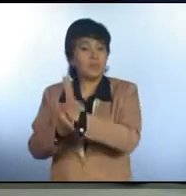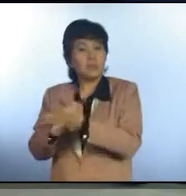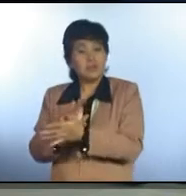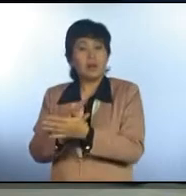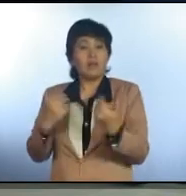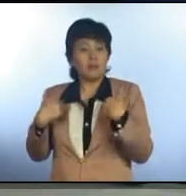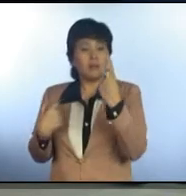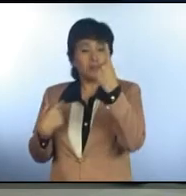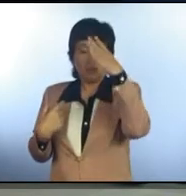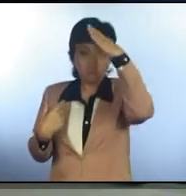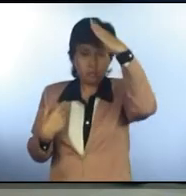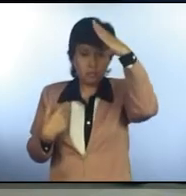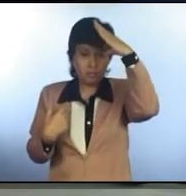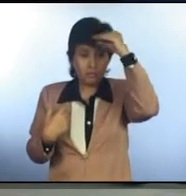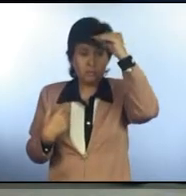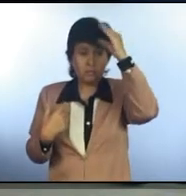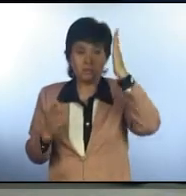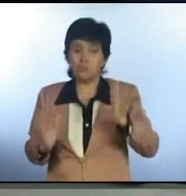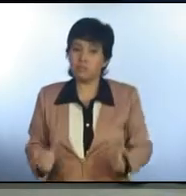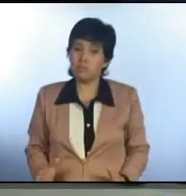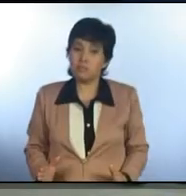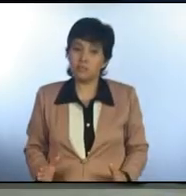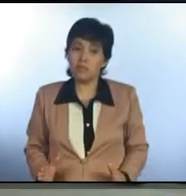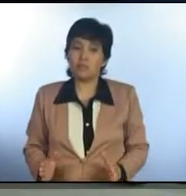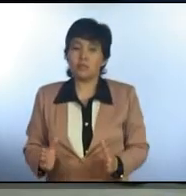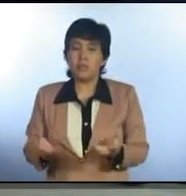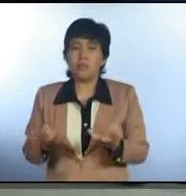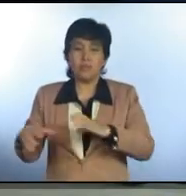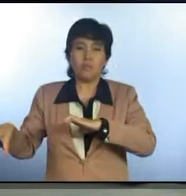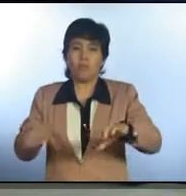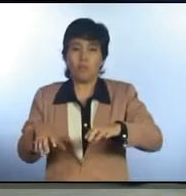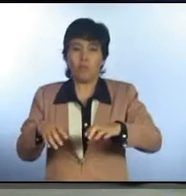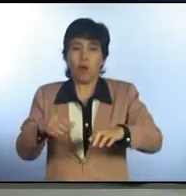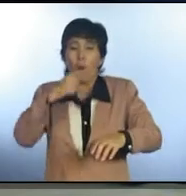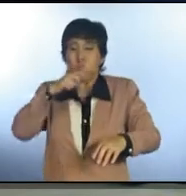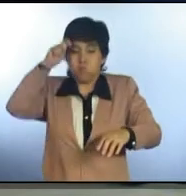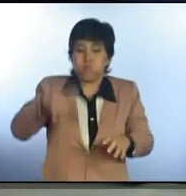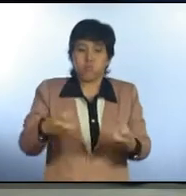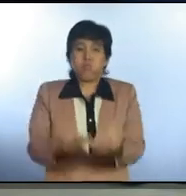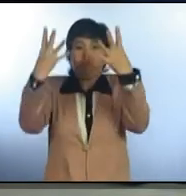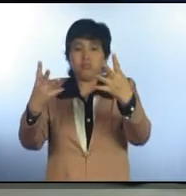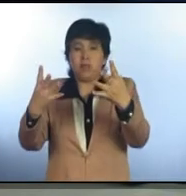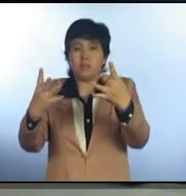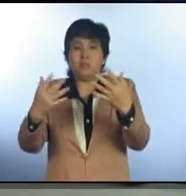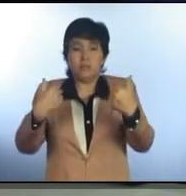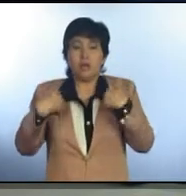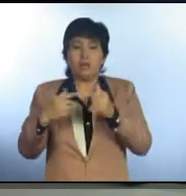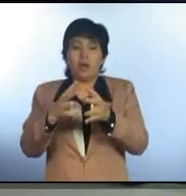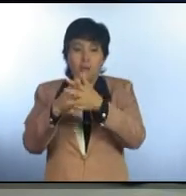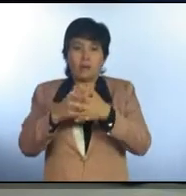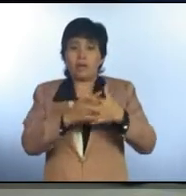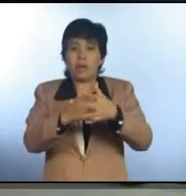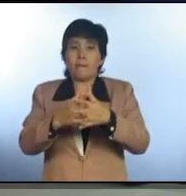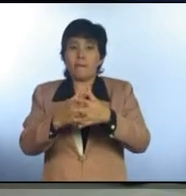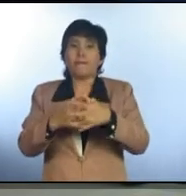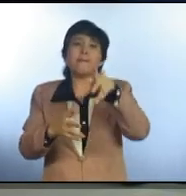Now there's one guy, he wanted to make some explosion, and he was American, a